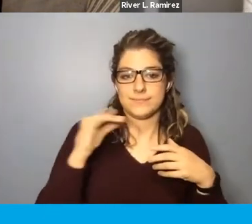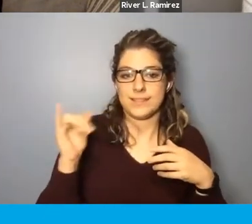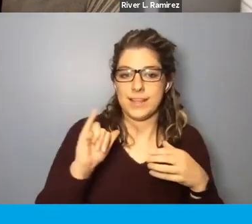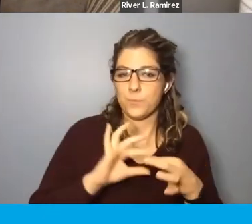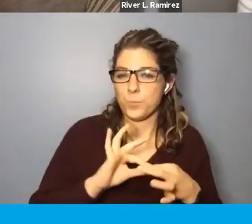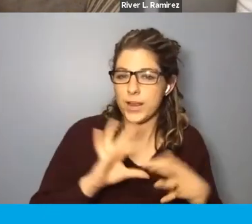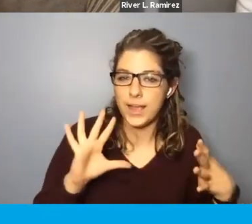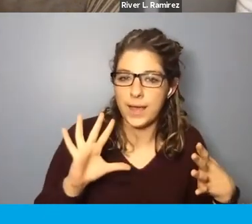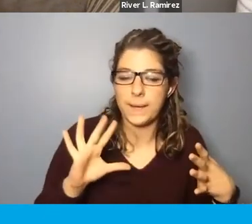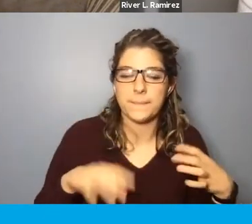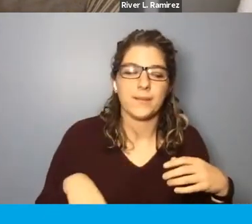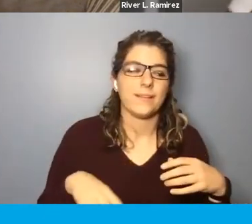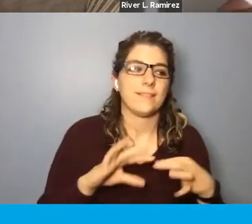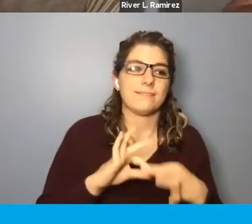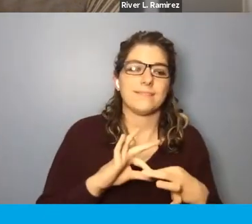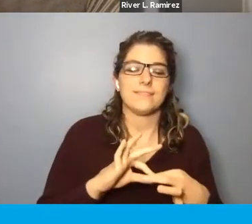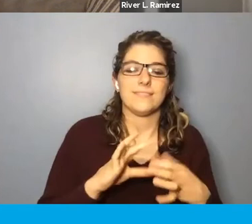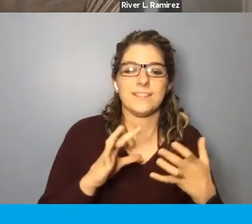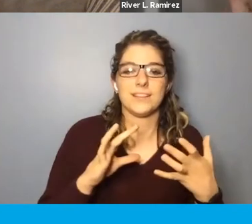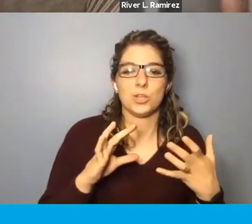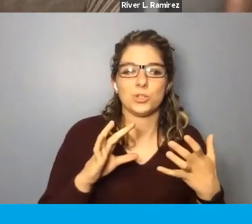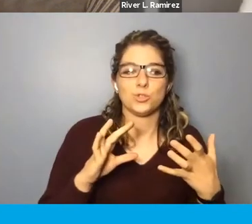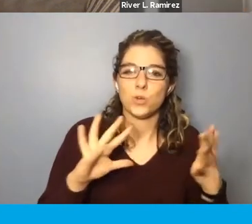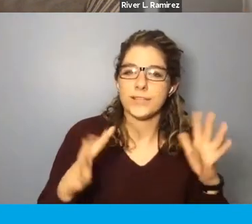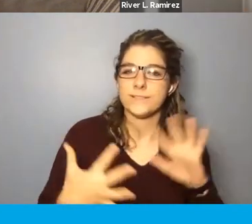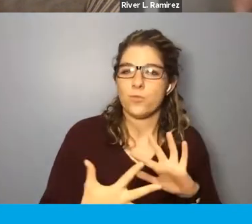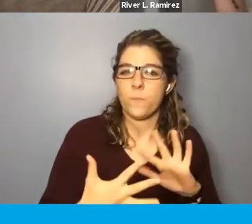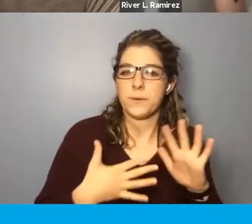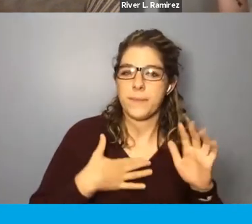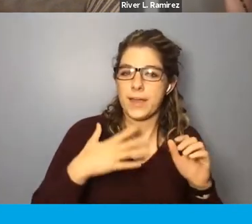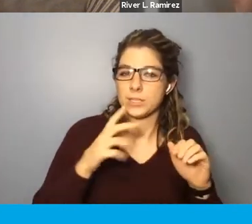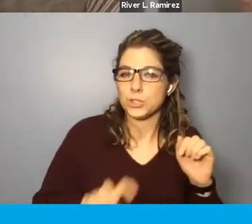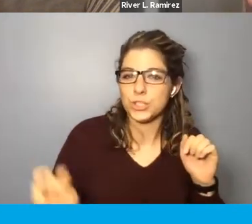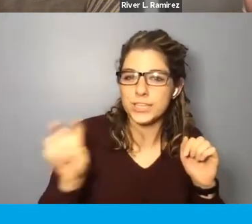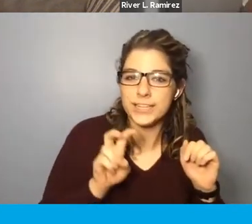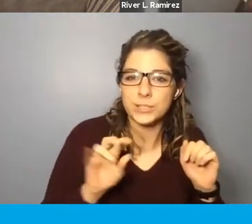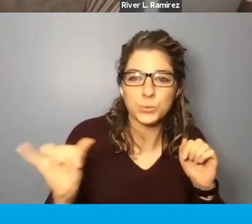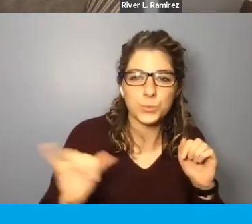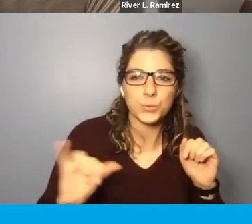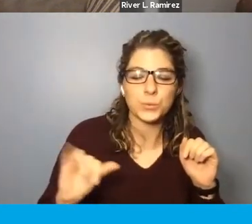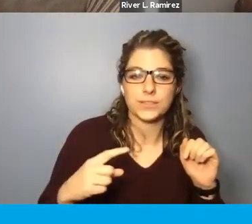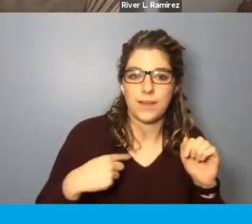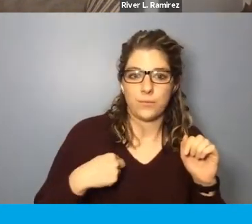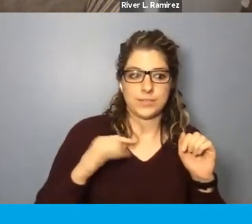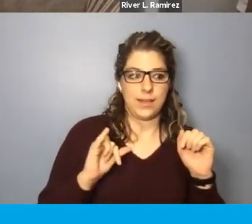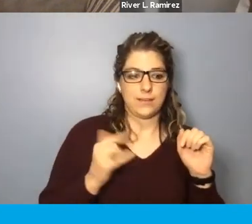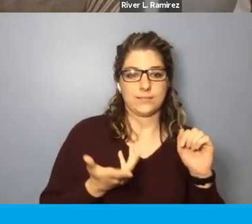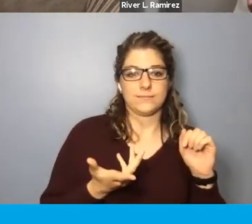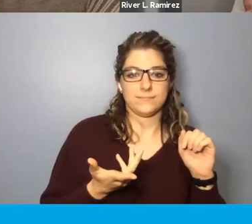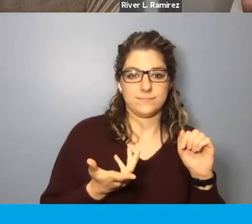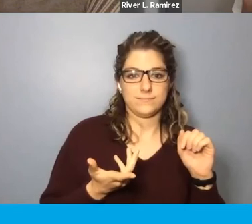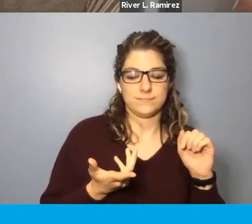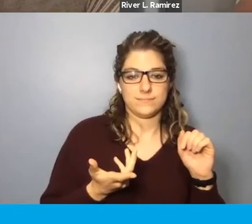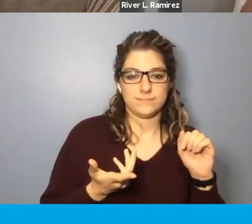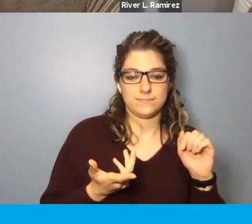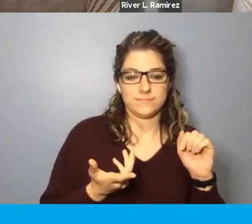breakup, which like transformed my journey also too, because I was like kind of